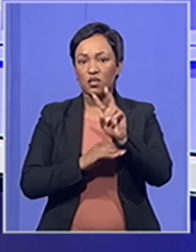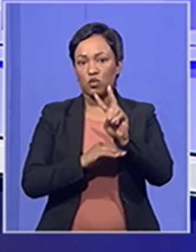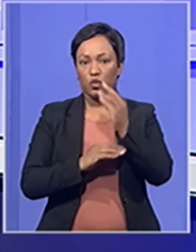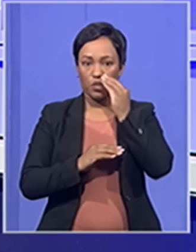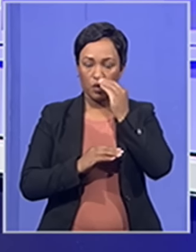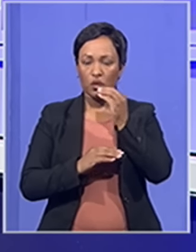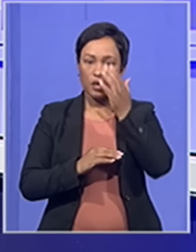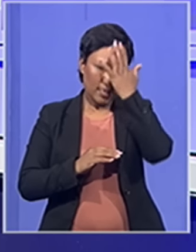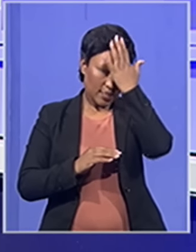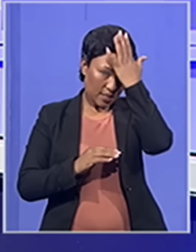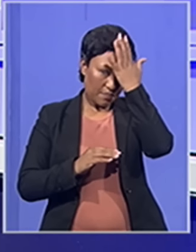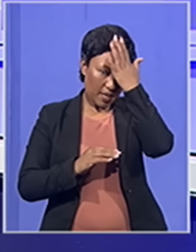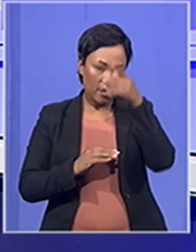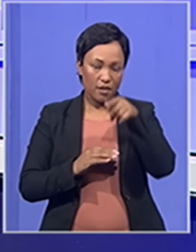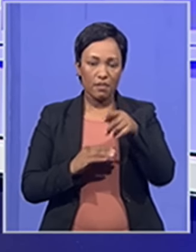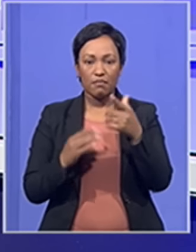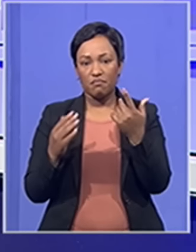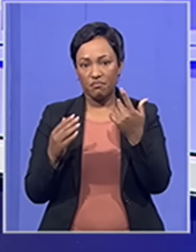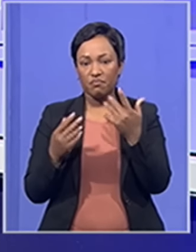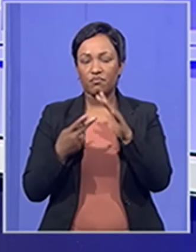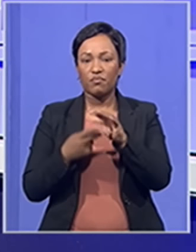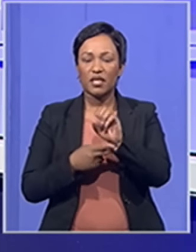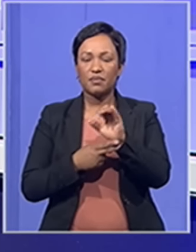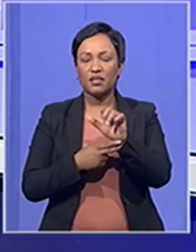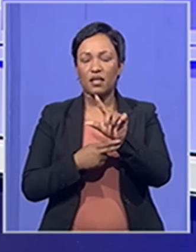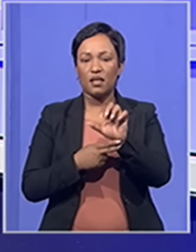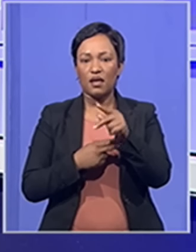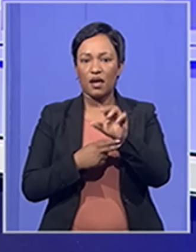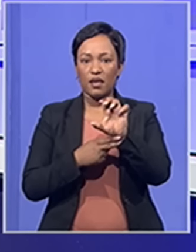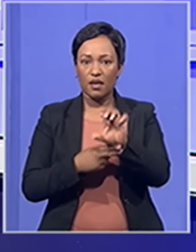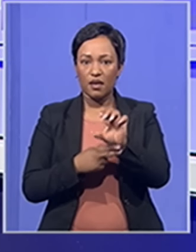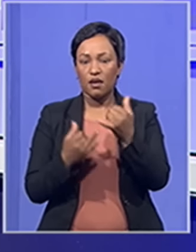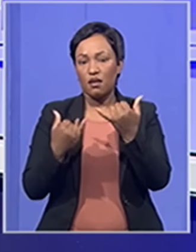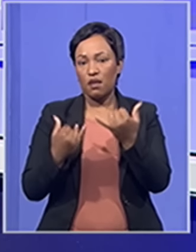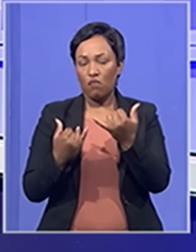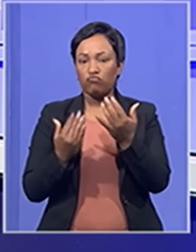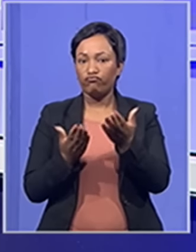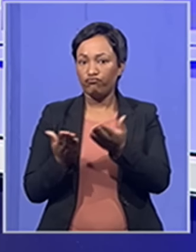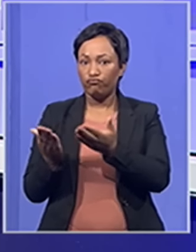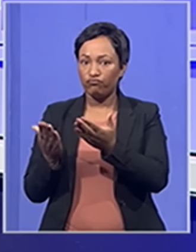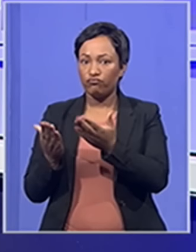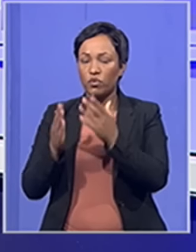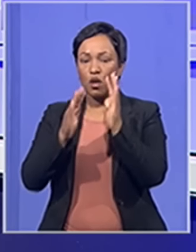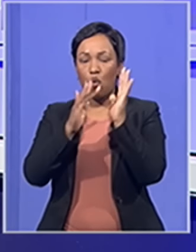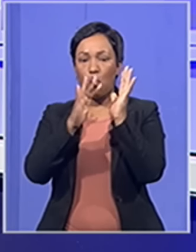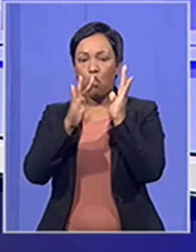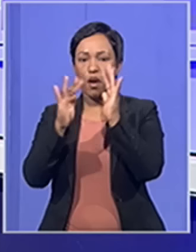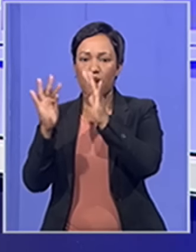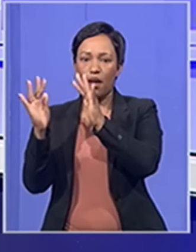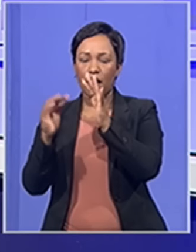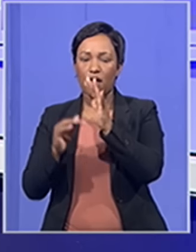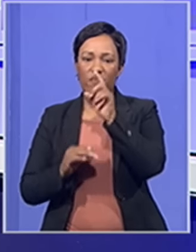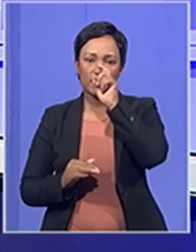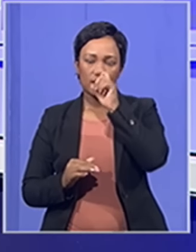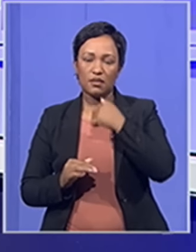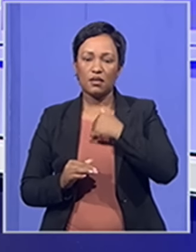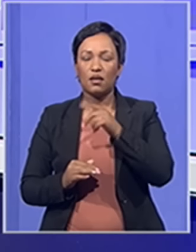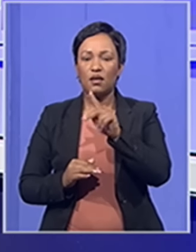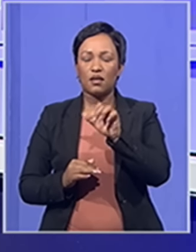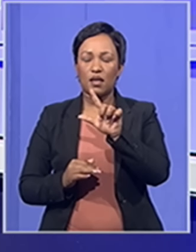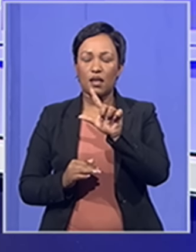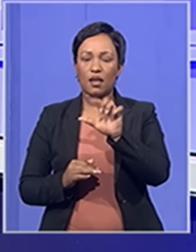lemela Sepedi kana ka mo SABC le hae. Ga jana ke go tlogela ka ponelepele ya maemo a bosa le kgaitsedi ya motho ke lebogile